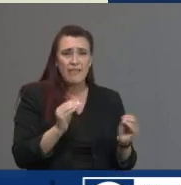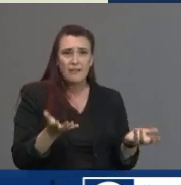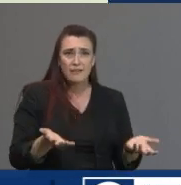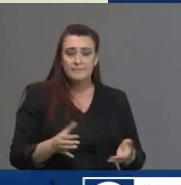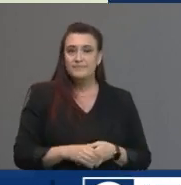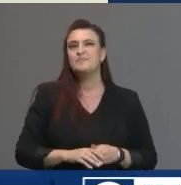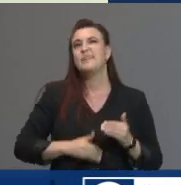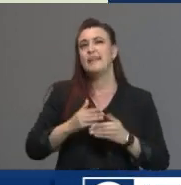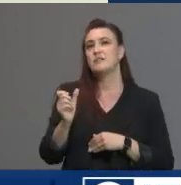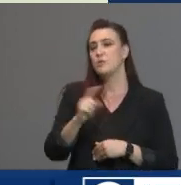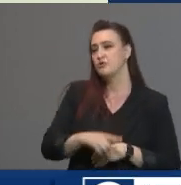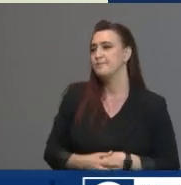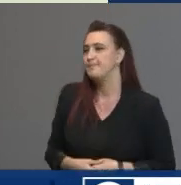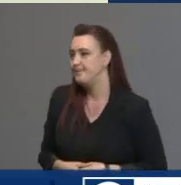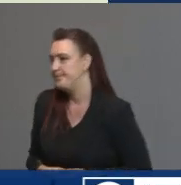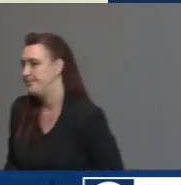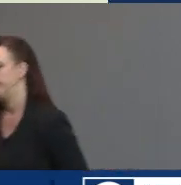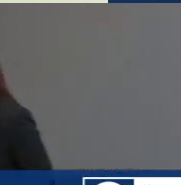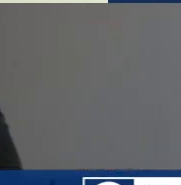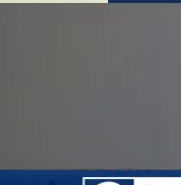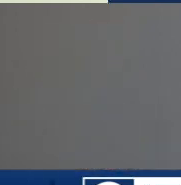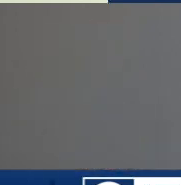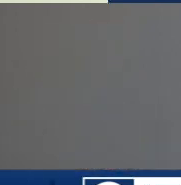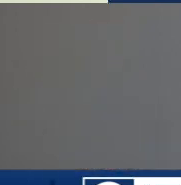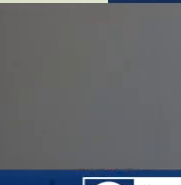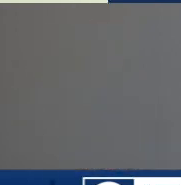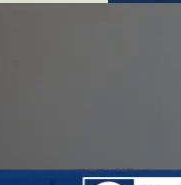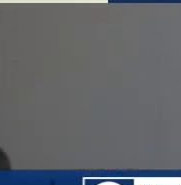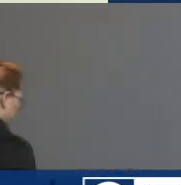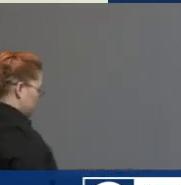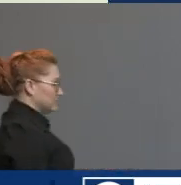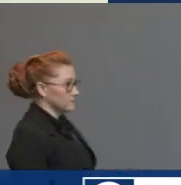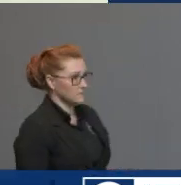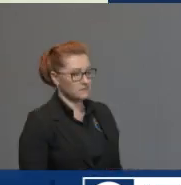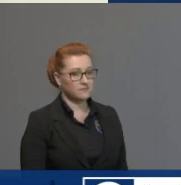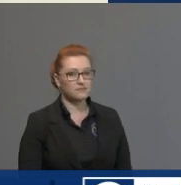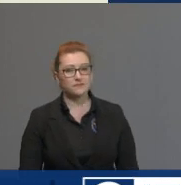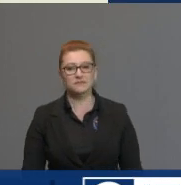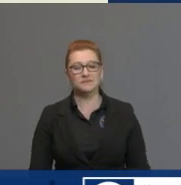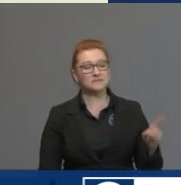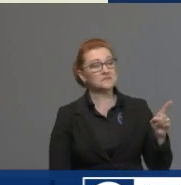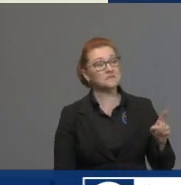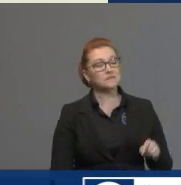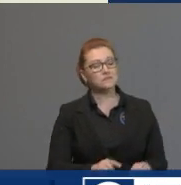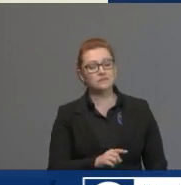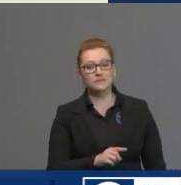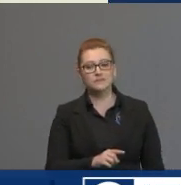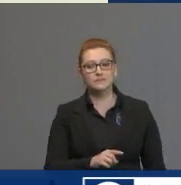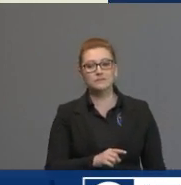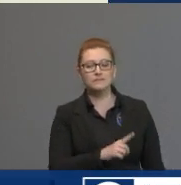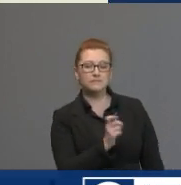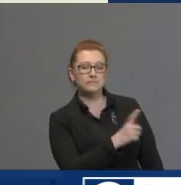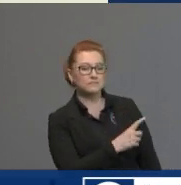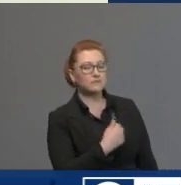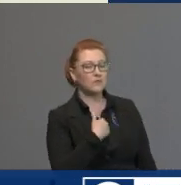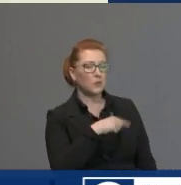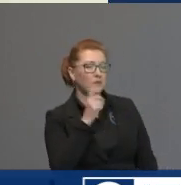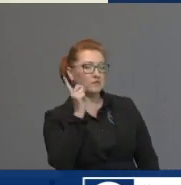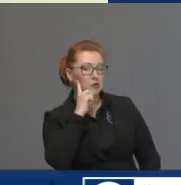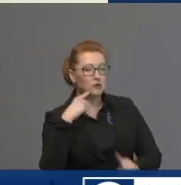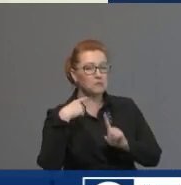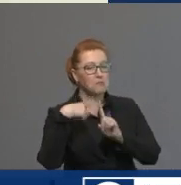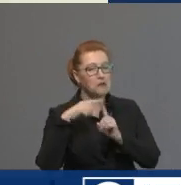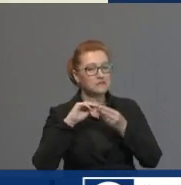board next. Jeremy Duda with the Arizona Mirror. Jeremy, go ahead. Governor, we've heard a lot about some of the more positive